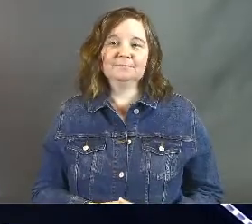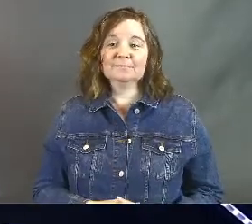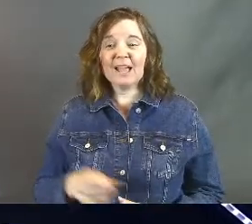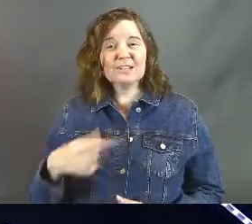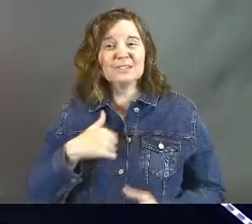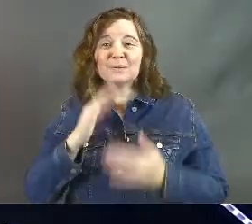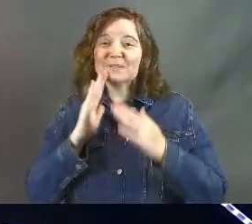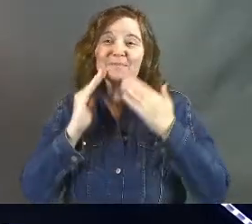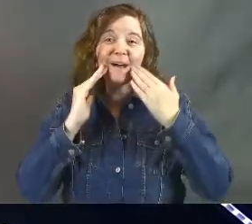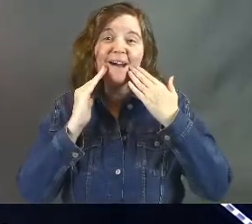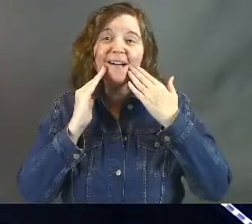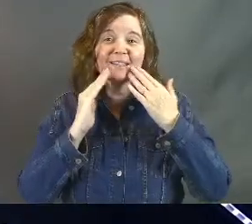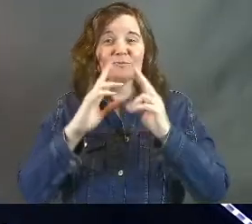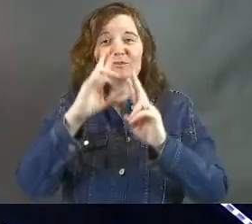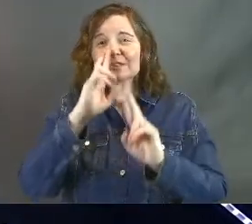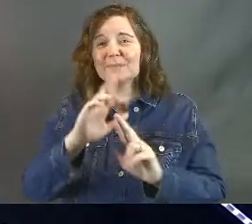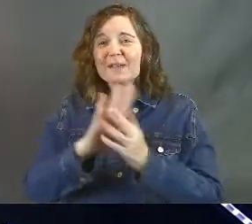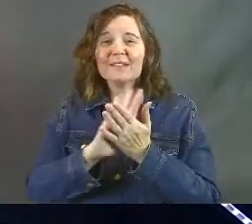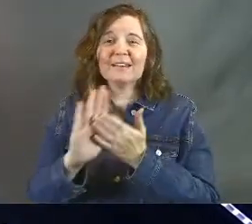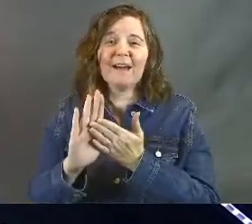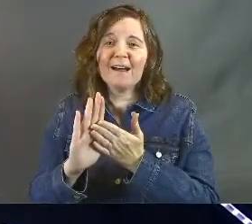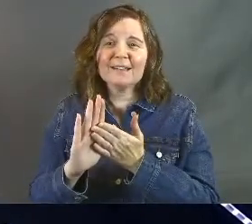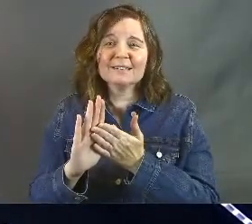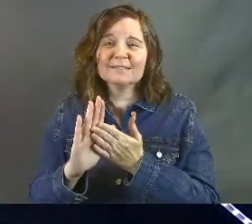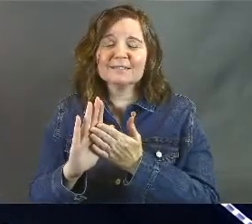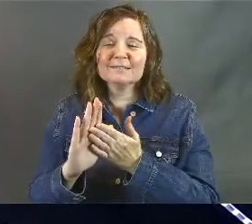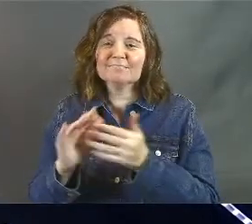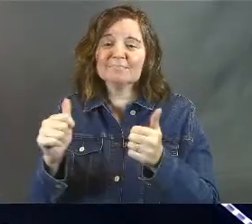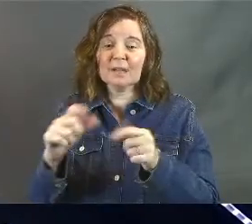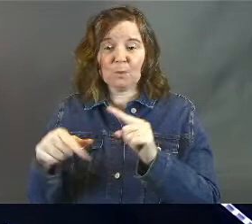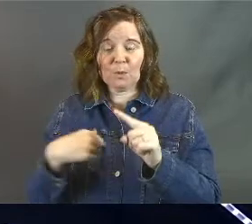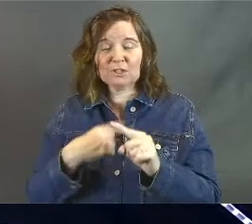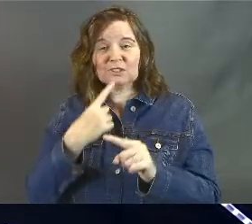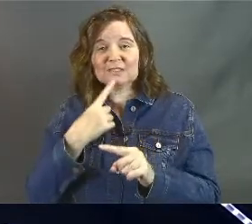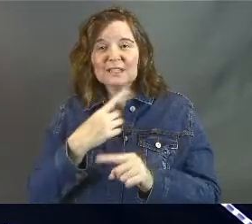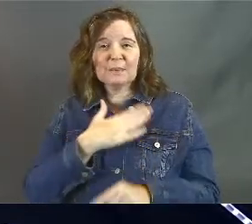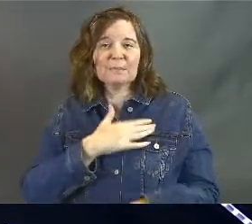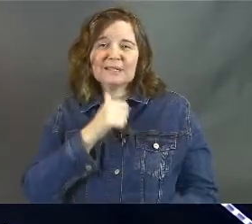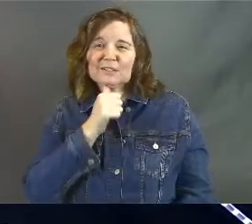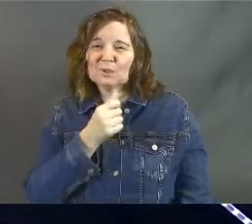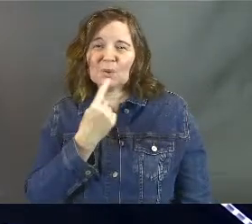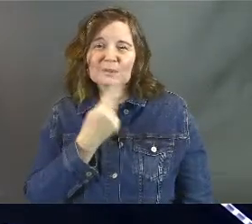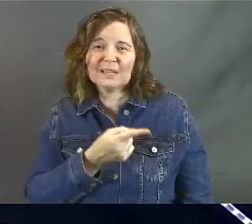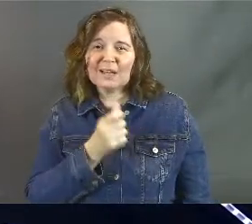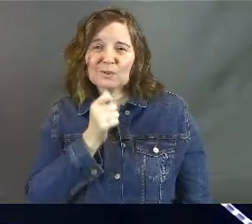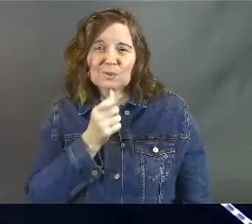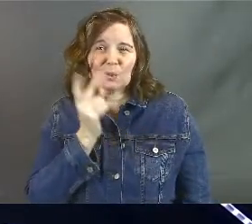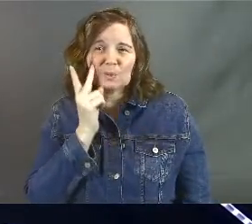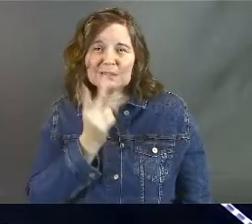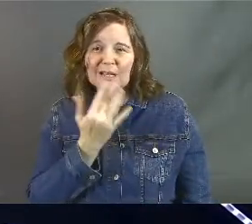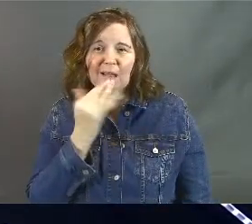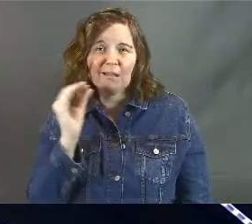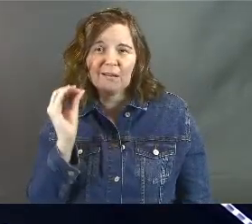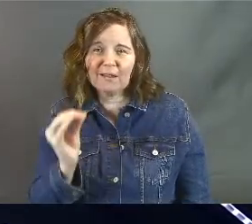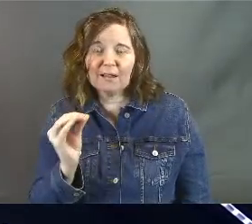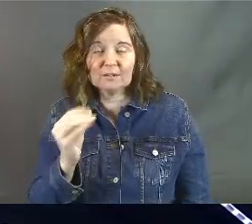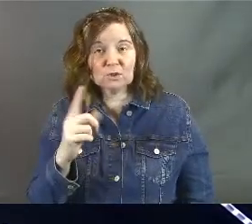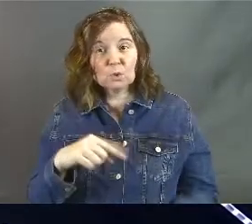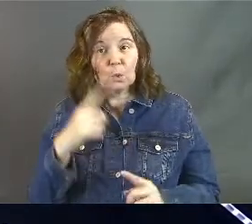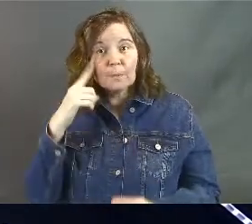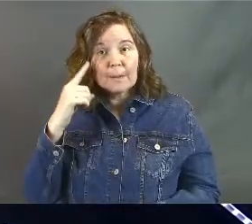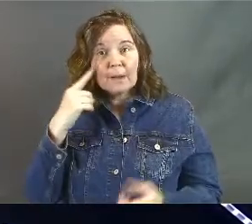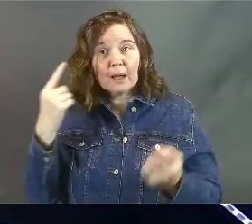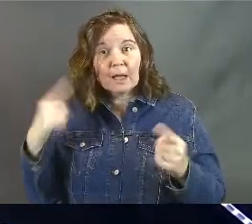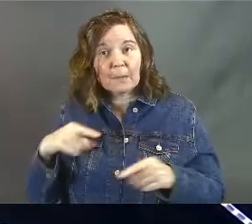And she was all smiles and respectful and nice about it. But when she said, "Please don't say you don't see color," you know where my